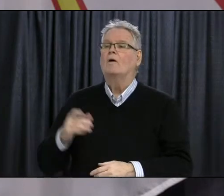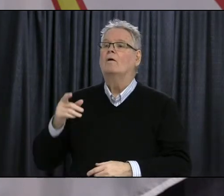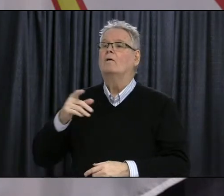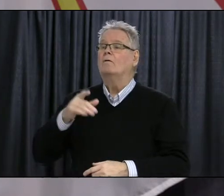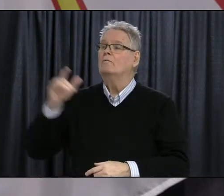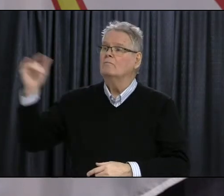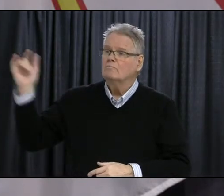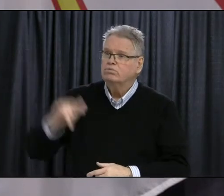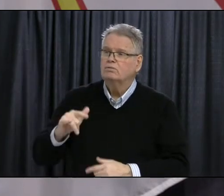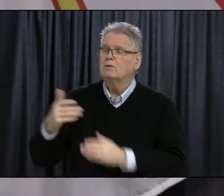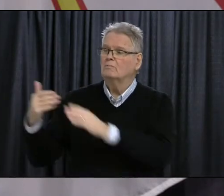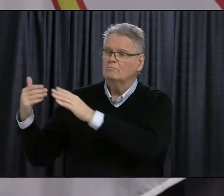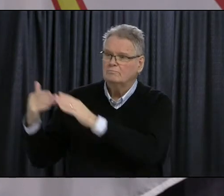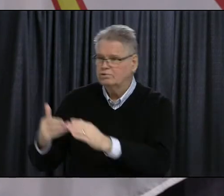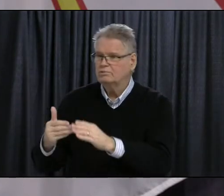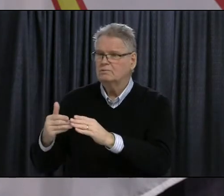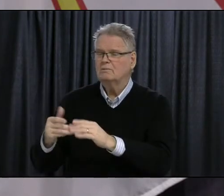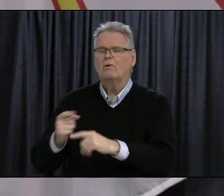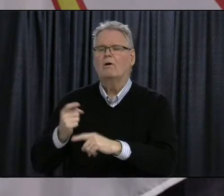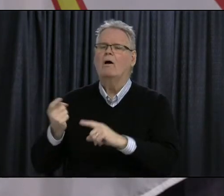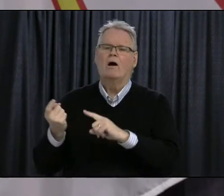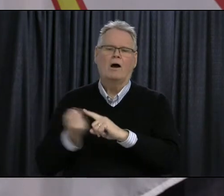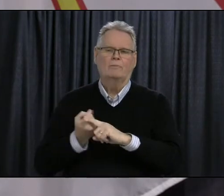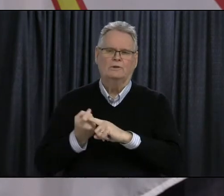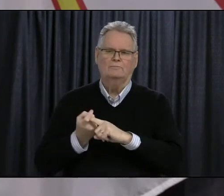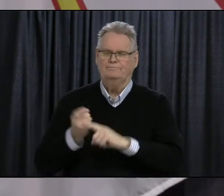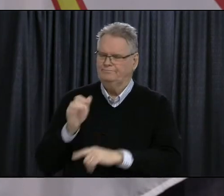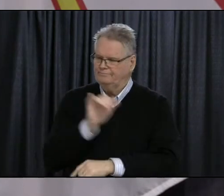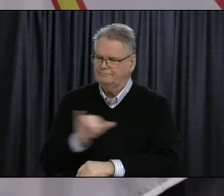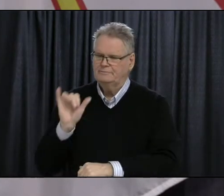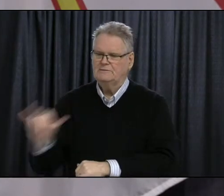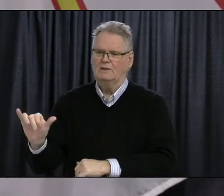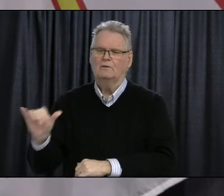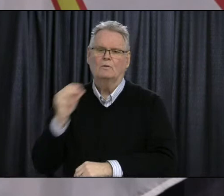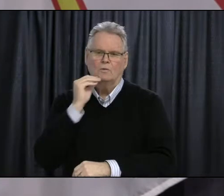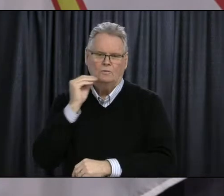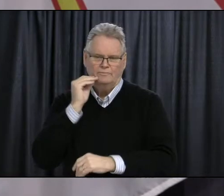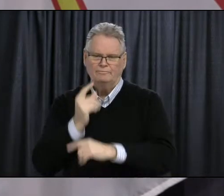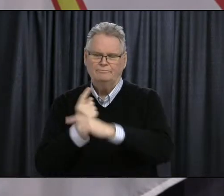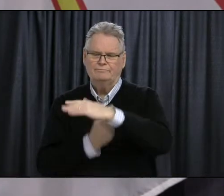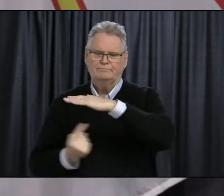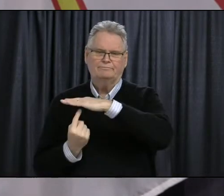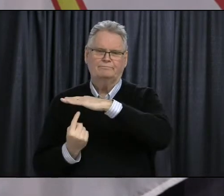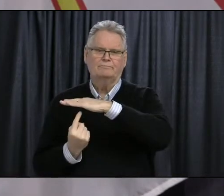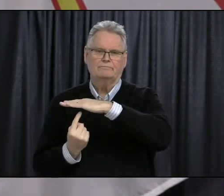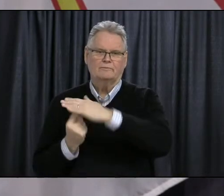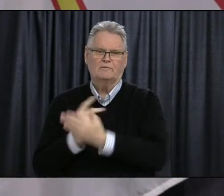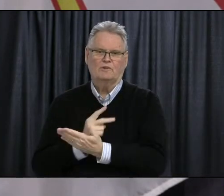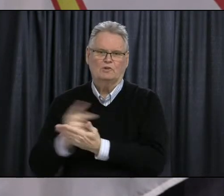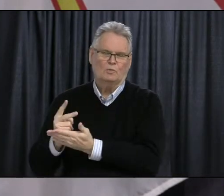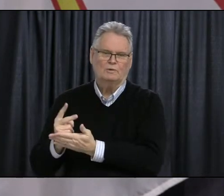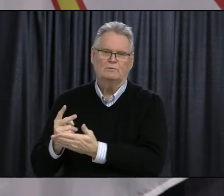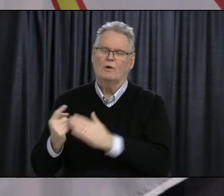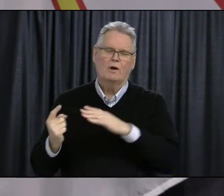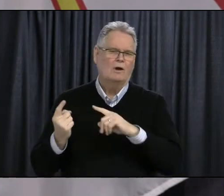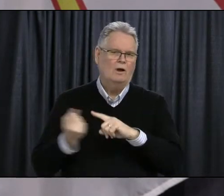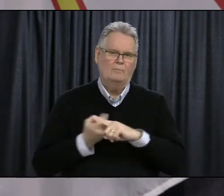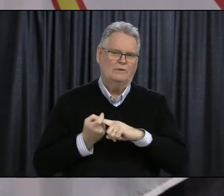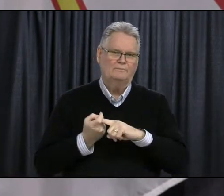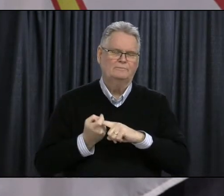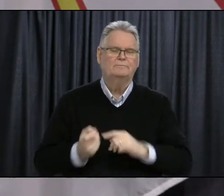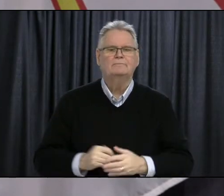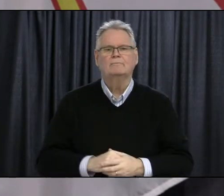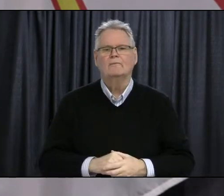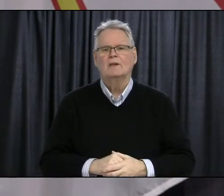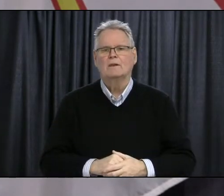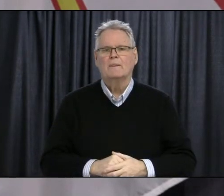So those would be people who are traveling back to the province from elsewhere, and they would be contacts of cases.